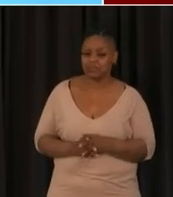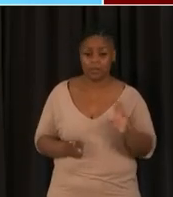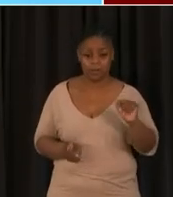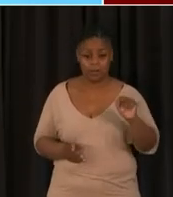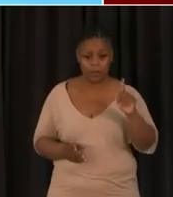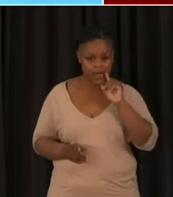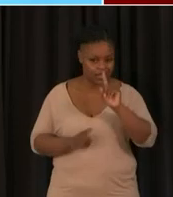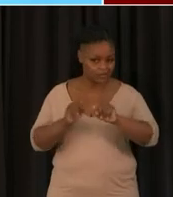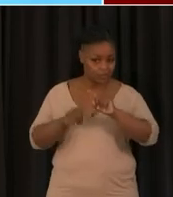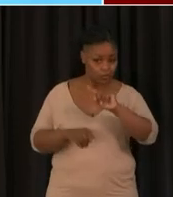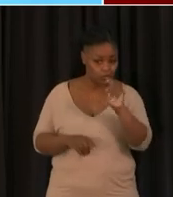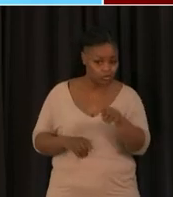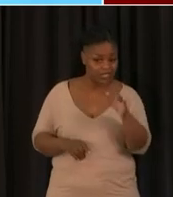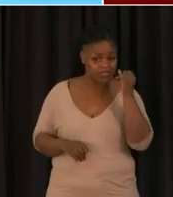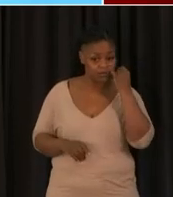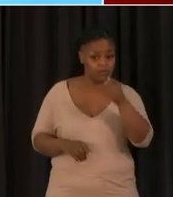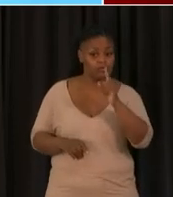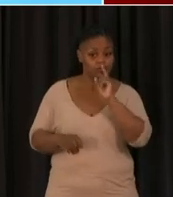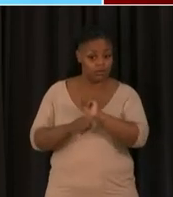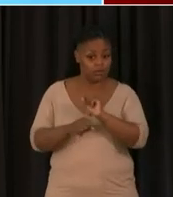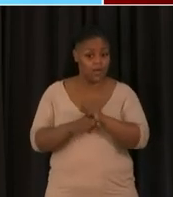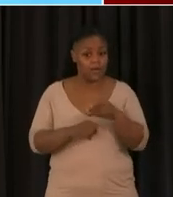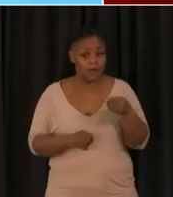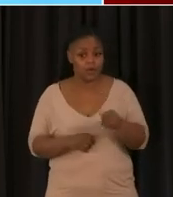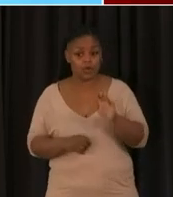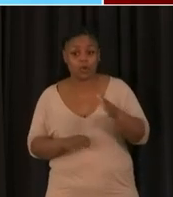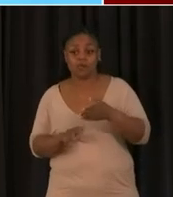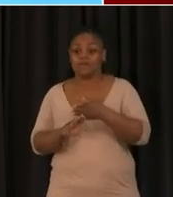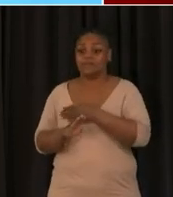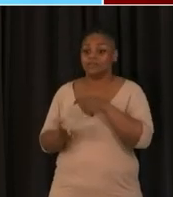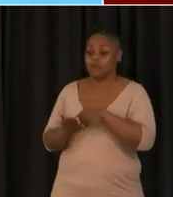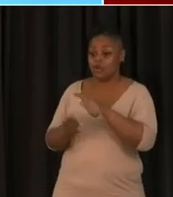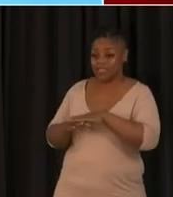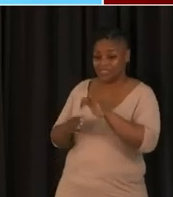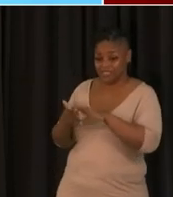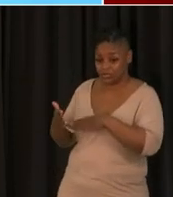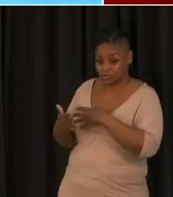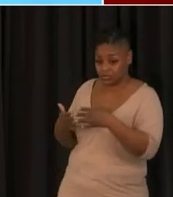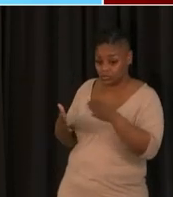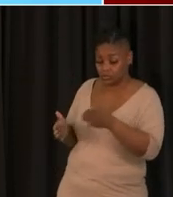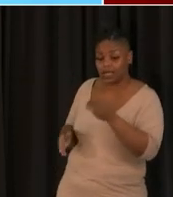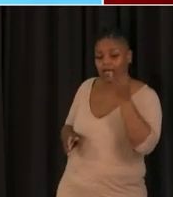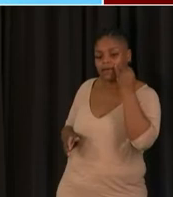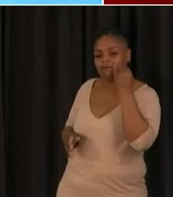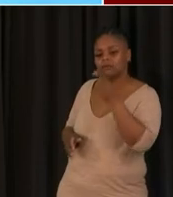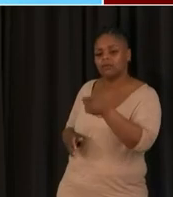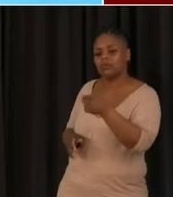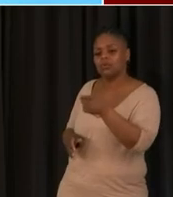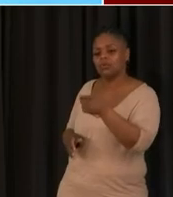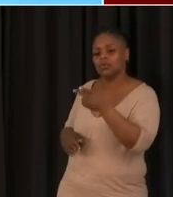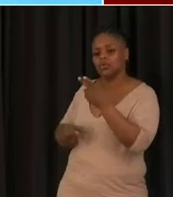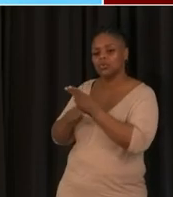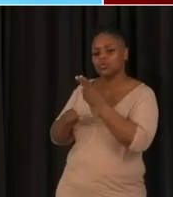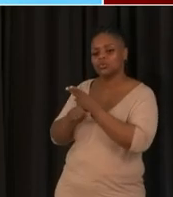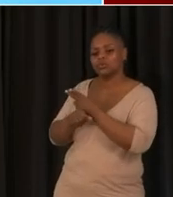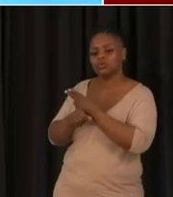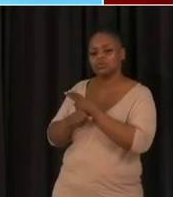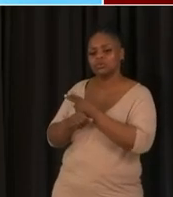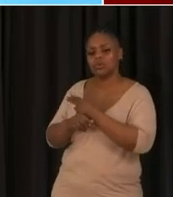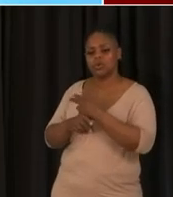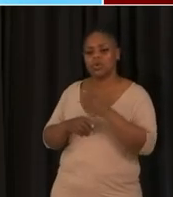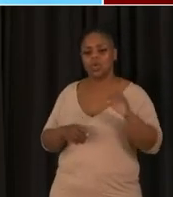can safely receive relief payments and loans. So as the situation develops, we can also consider extending or introducing